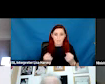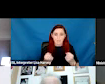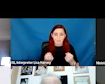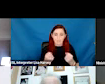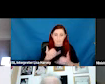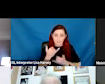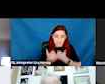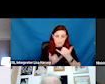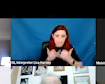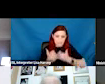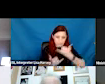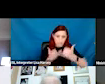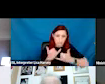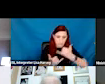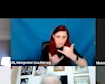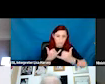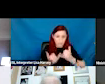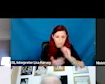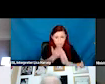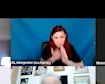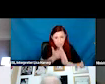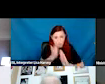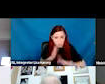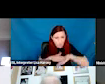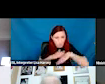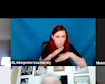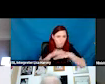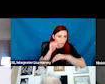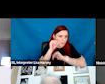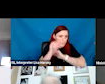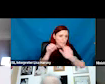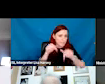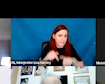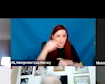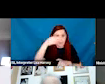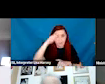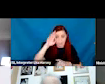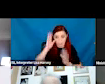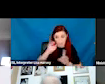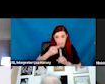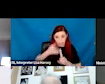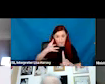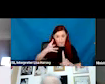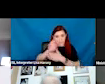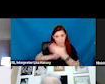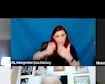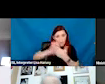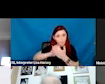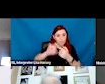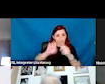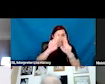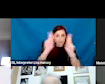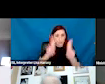we've built great expertise here in Ireland, which has been recognised at European and international